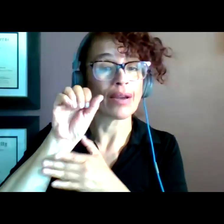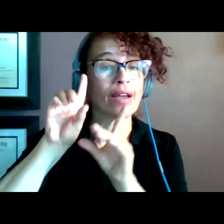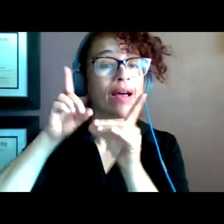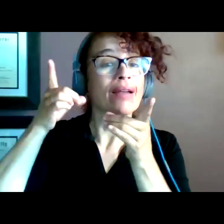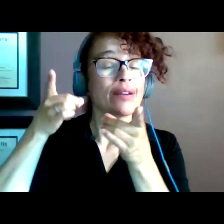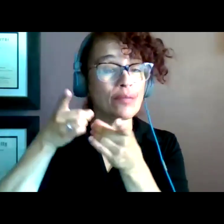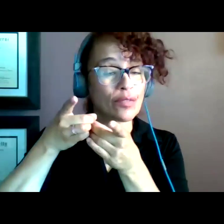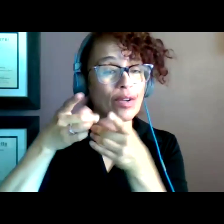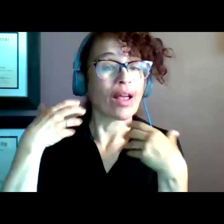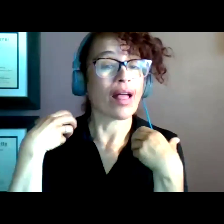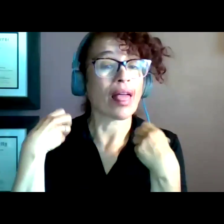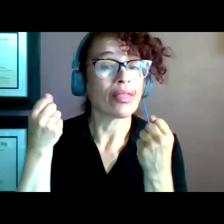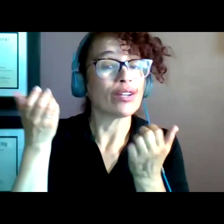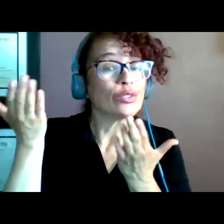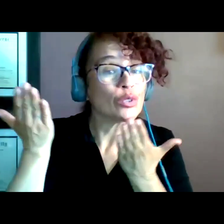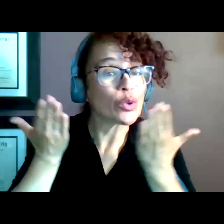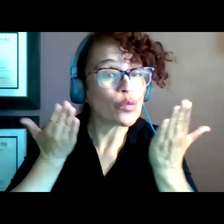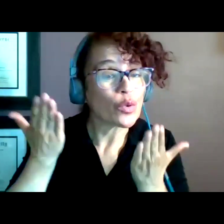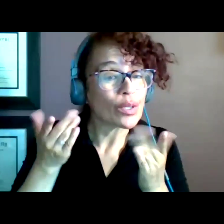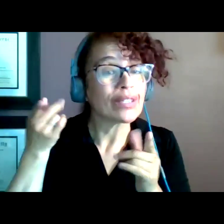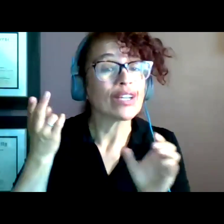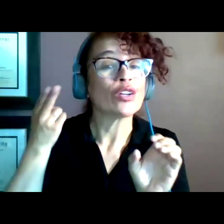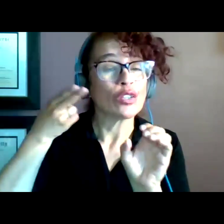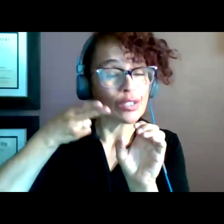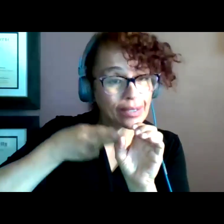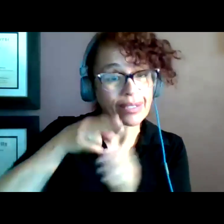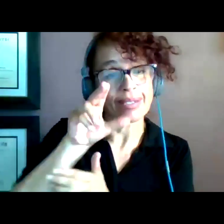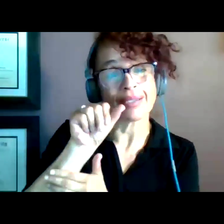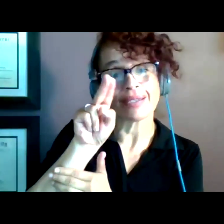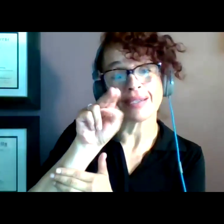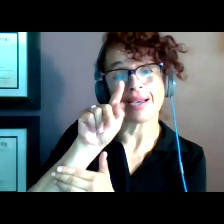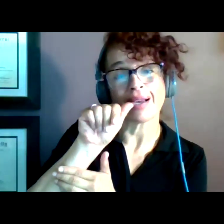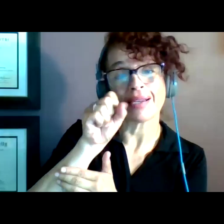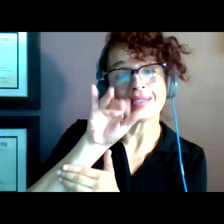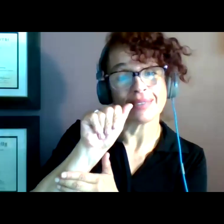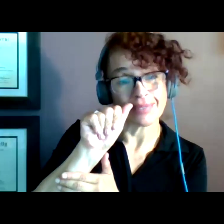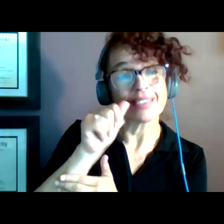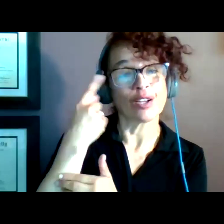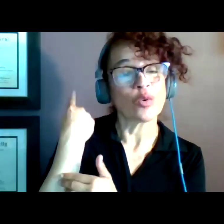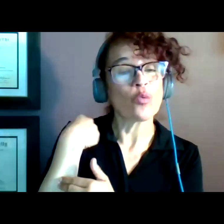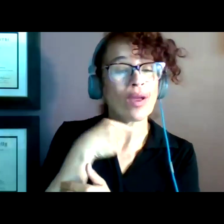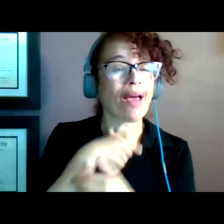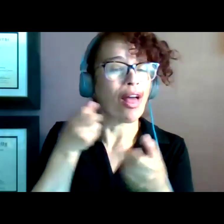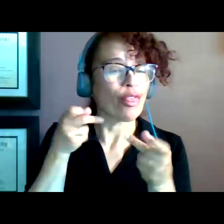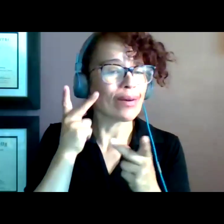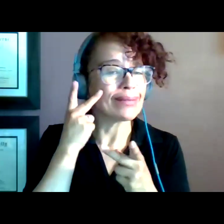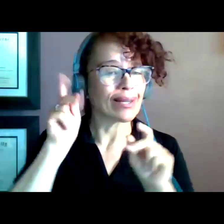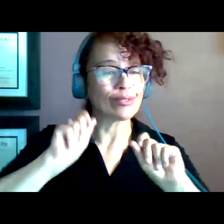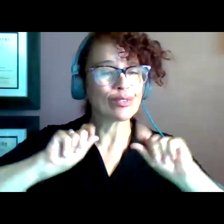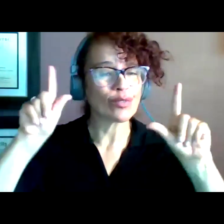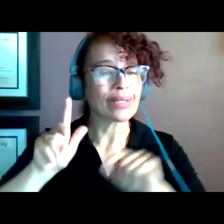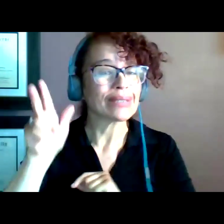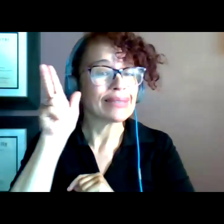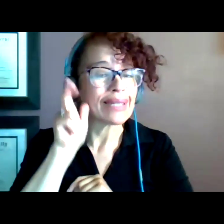Department of Healthcare Services. She's joined by Anastasia Dotson, who we got to see on screen and you'll hear